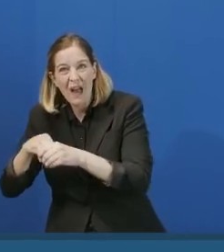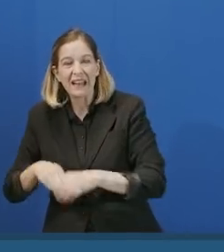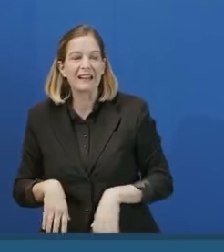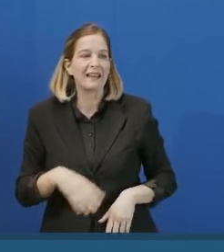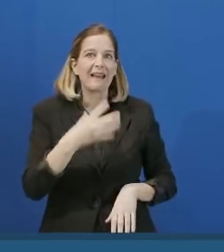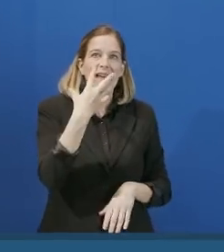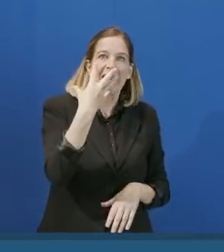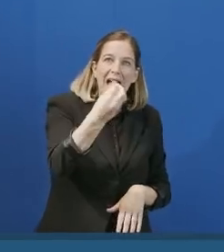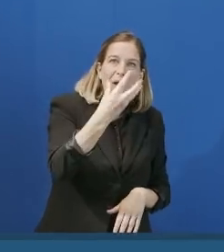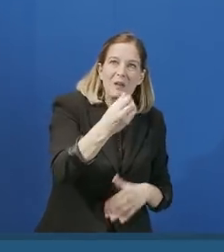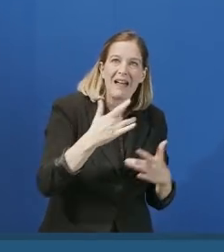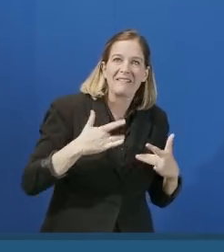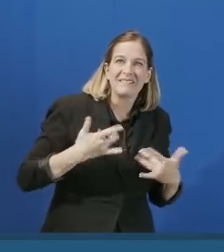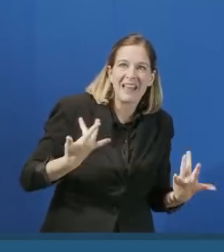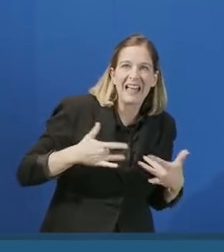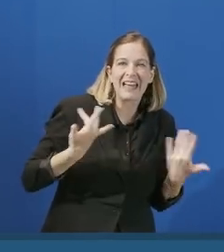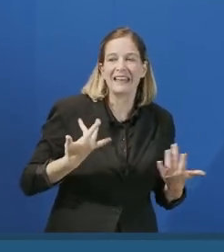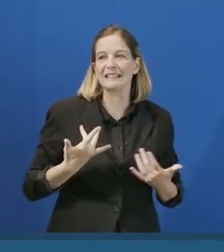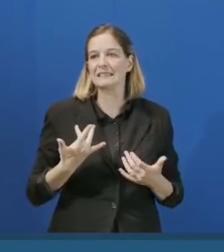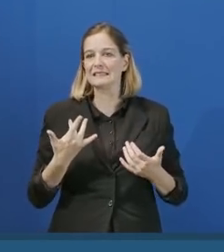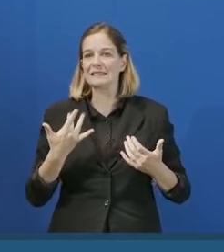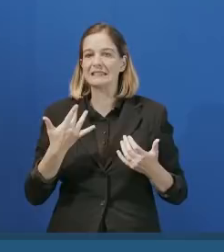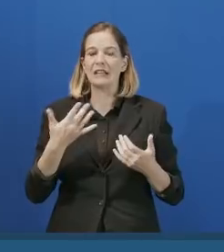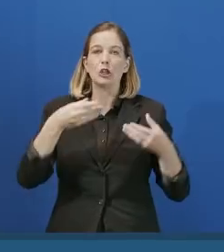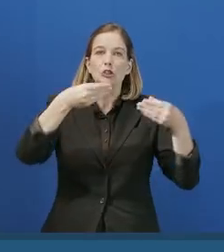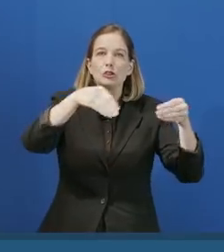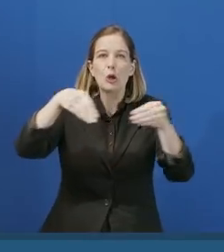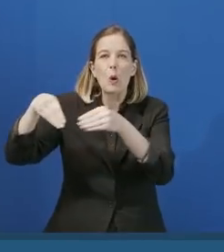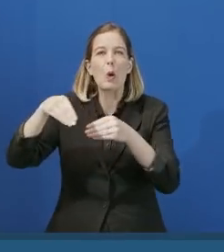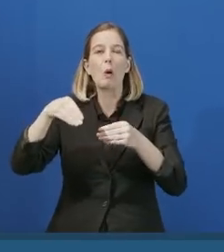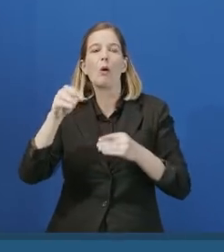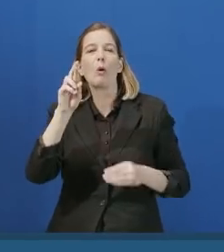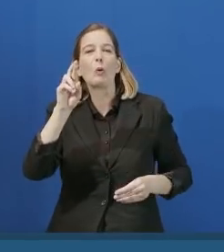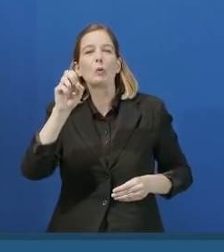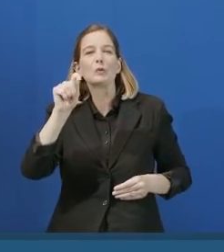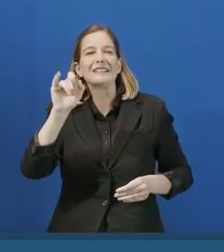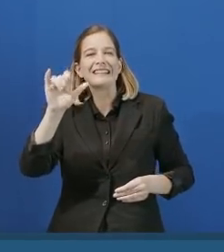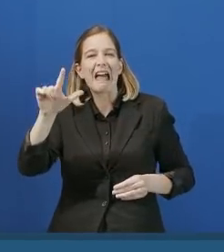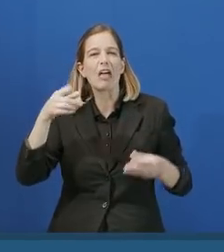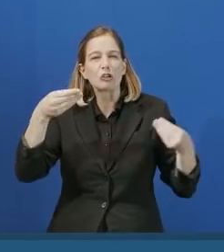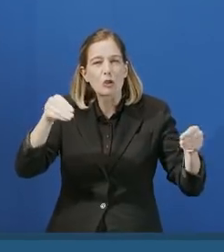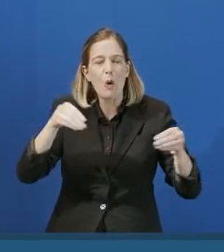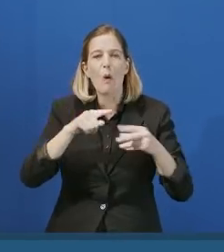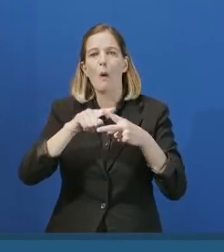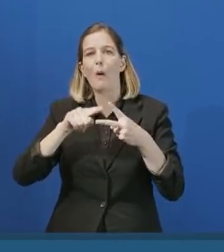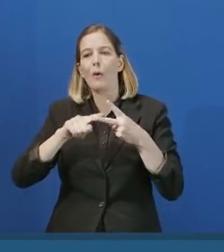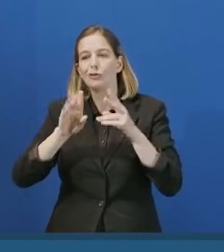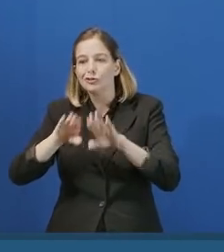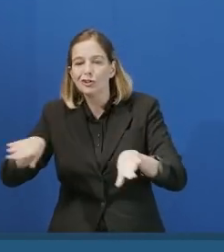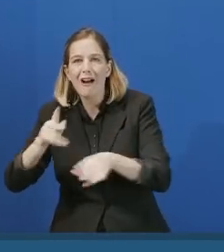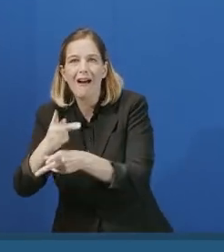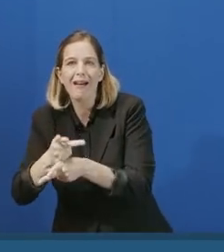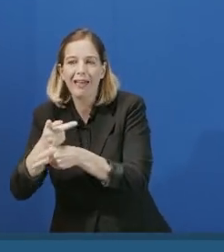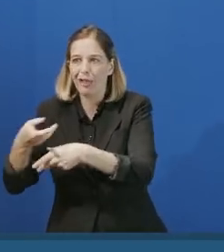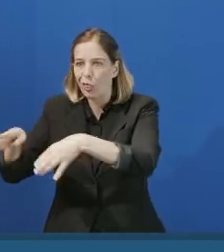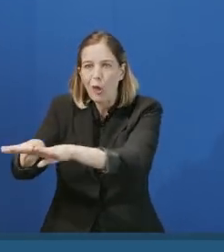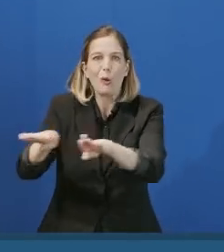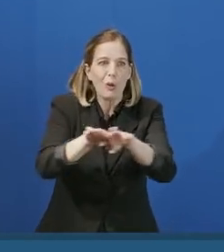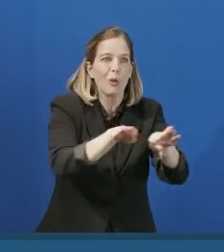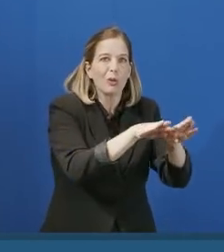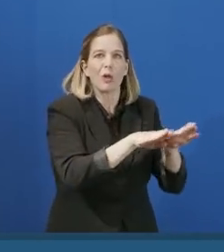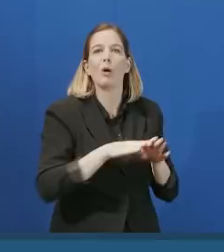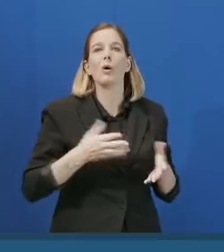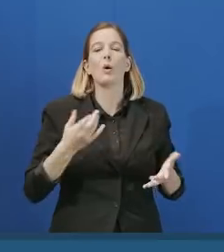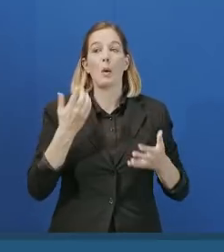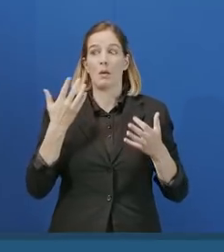and daycare. But what's been closed has made the difference in terms of where we are right now in hospital